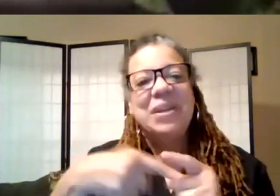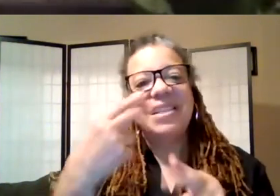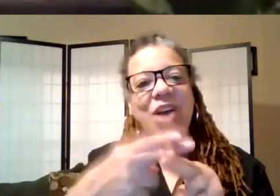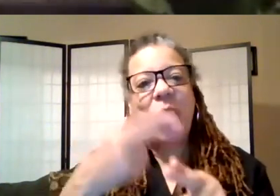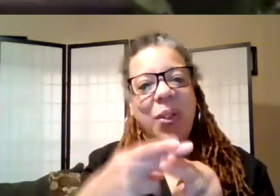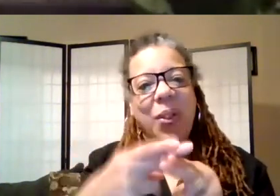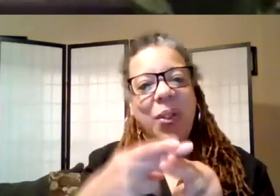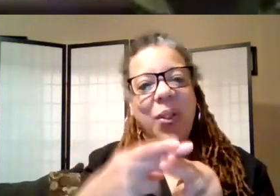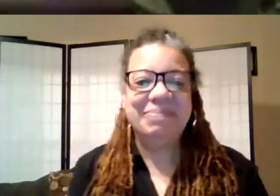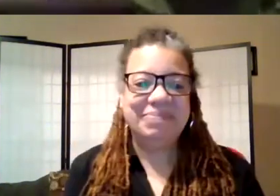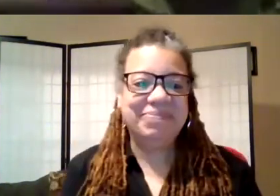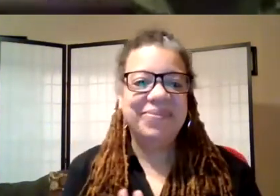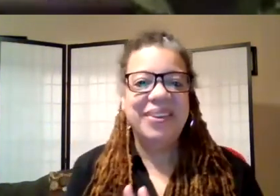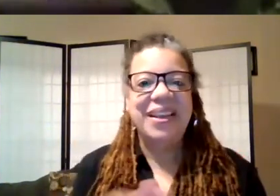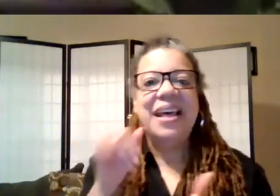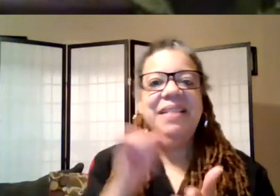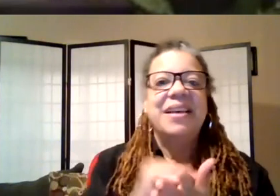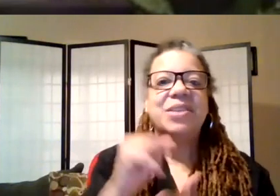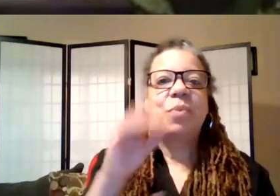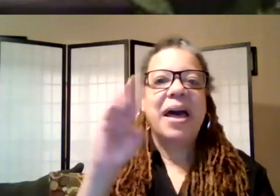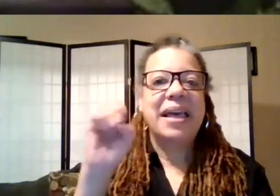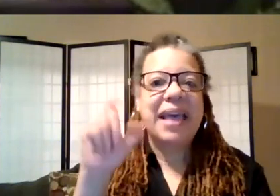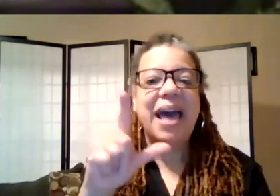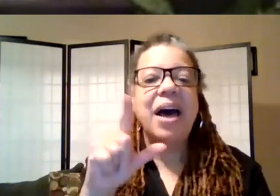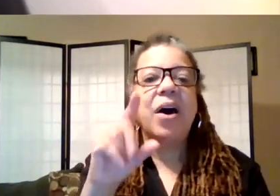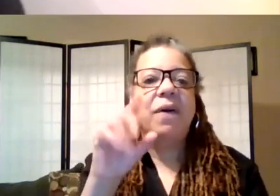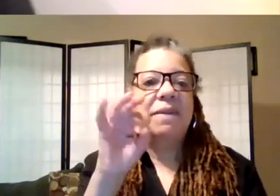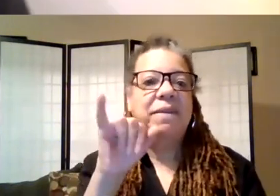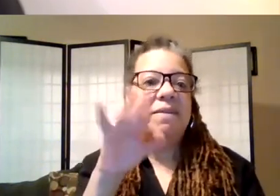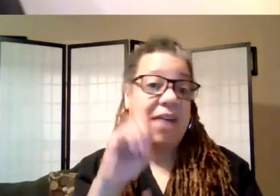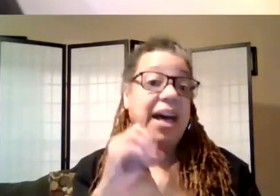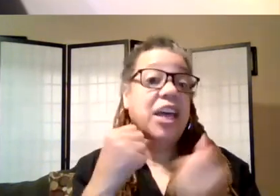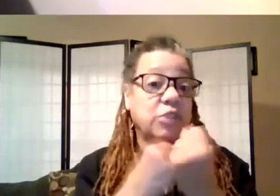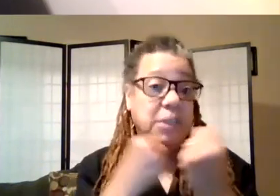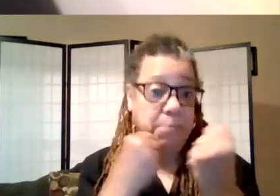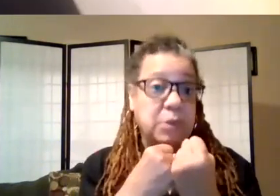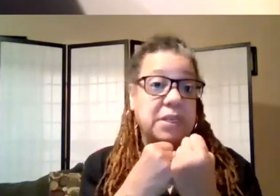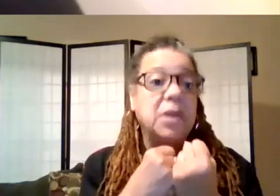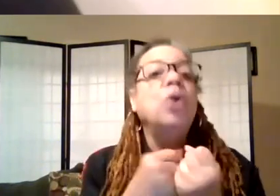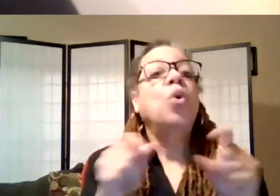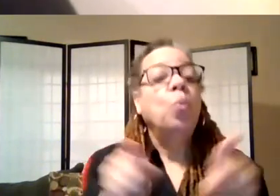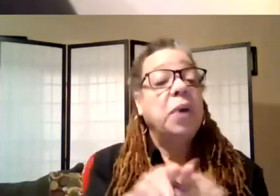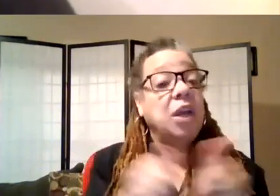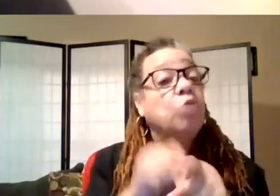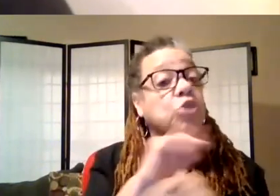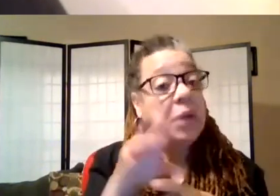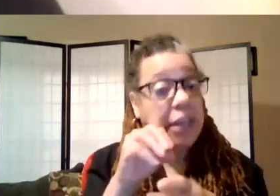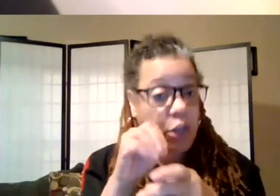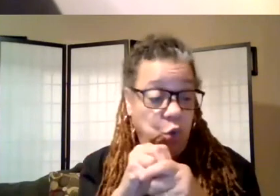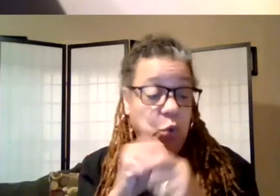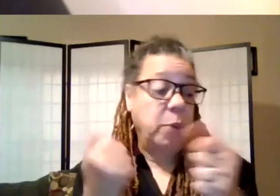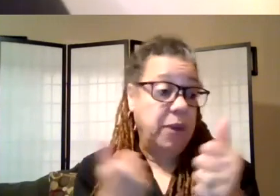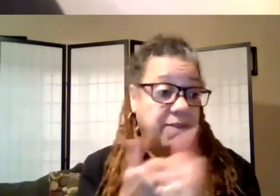It's good stuff. That's why CAL FIRE is so supportive of this. Well, we can also include that information when we follow up with